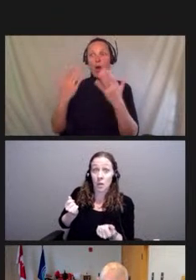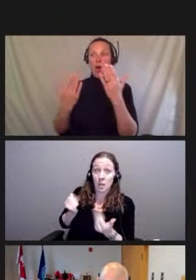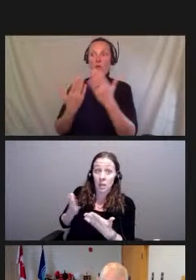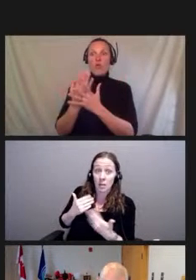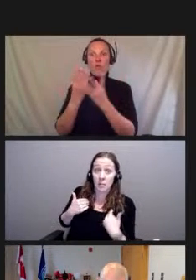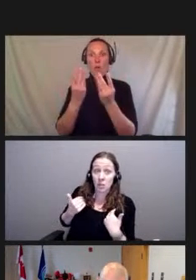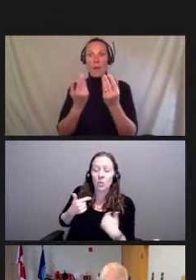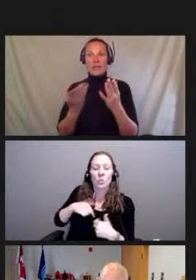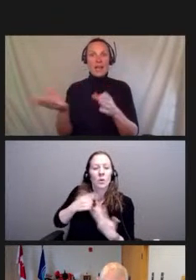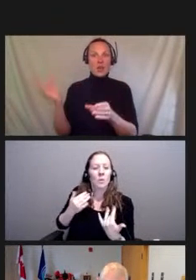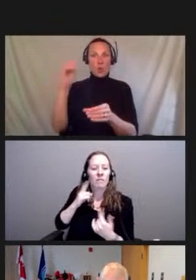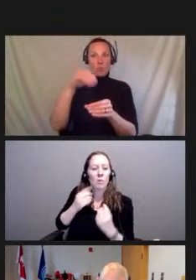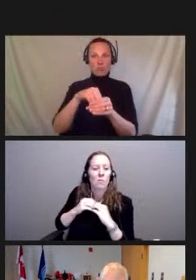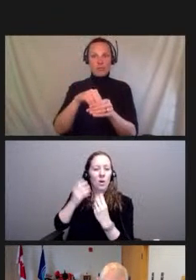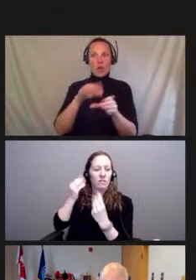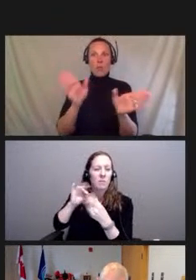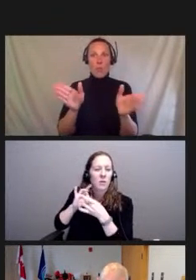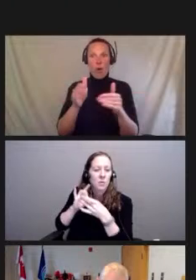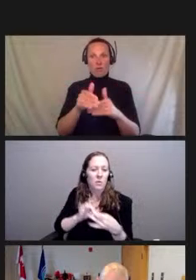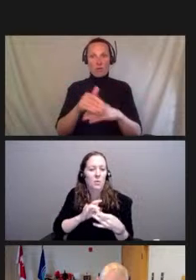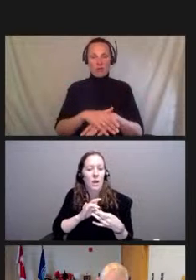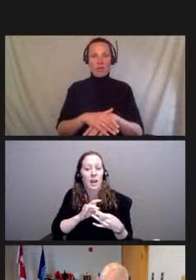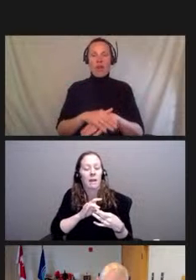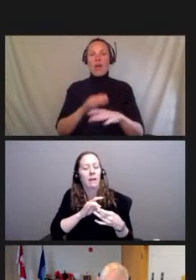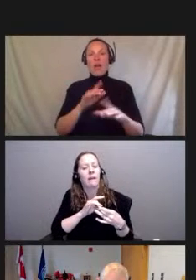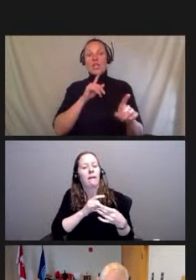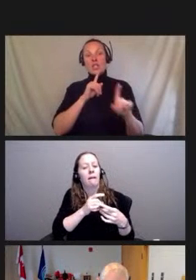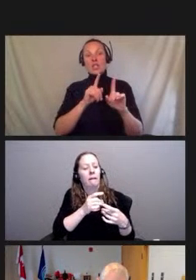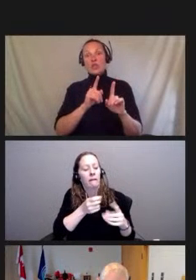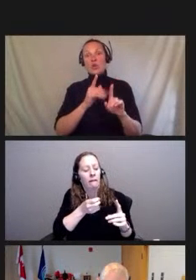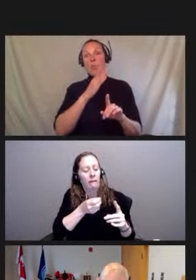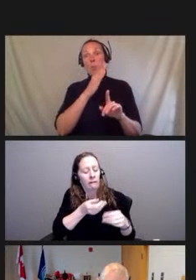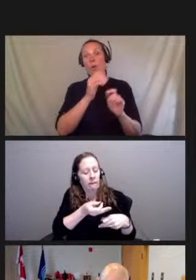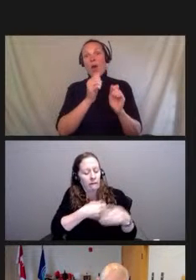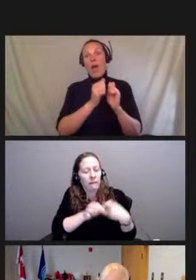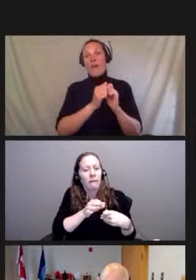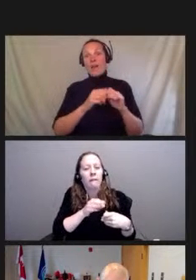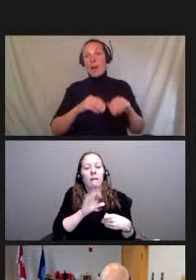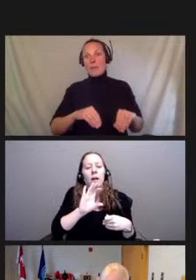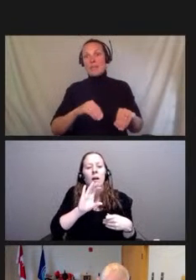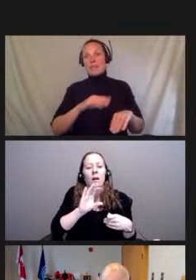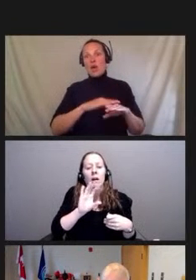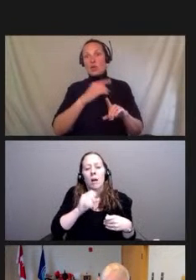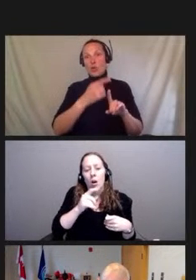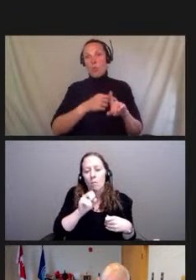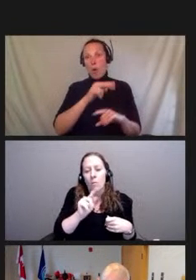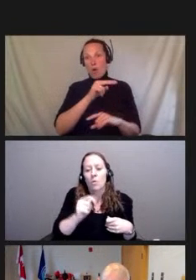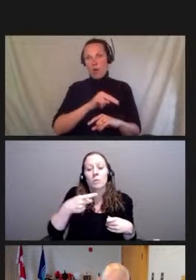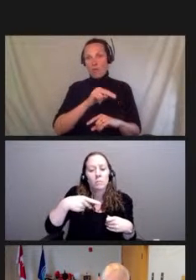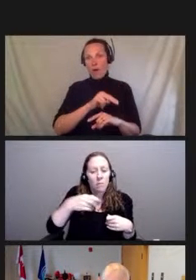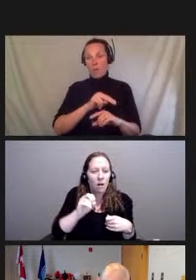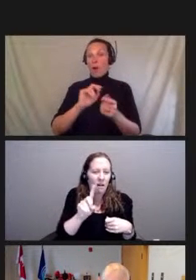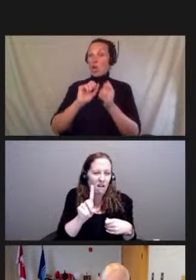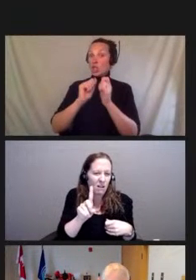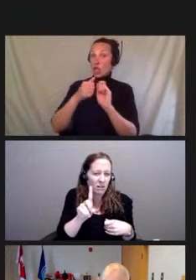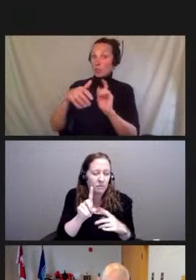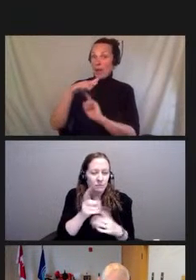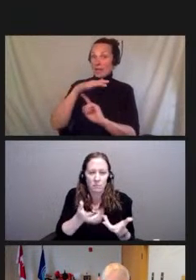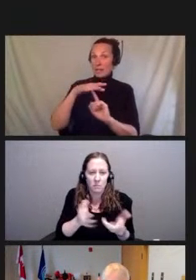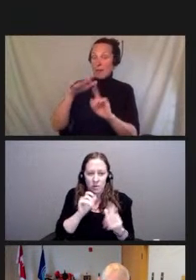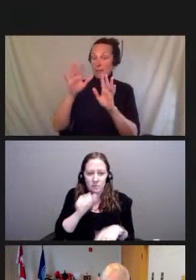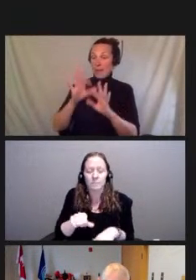information. So climate change is another area that has implications on the city and its waste management system. It will impact the